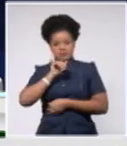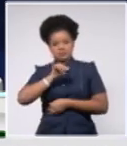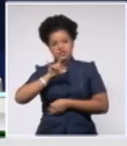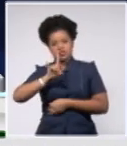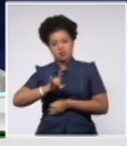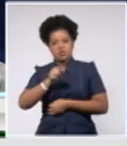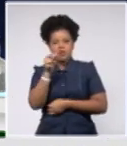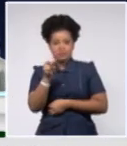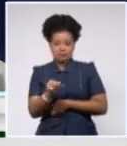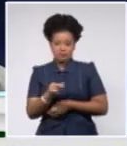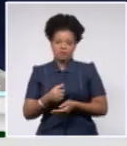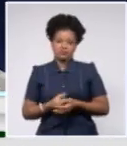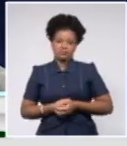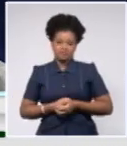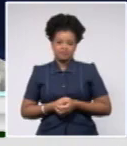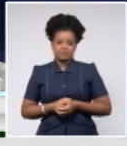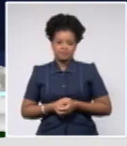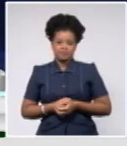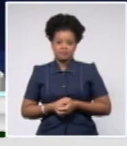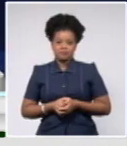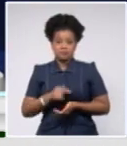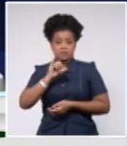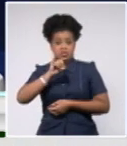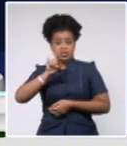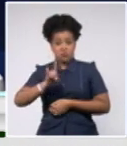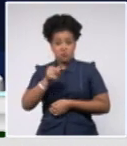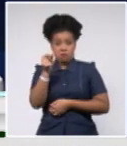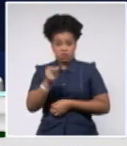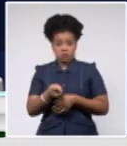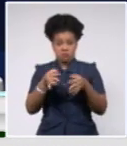of all diagnosed cases on the island.